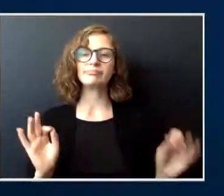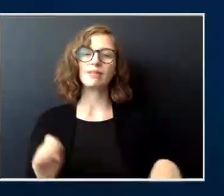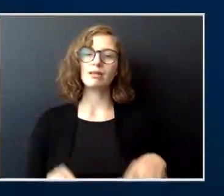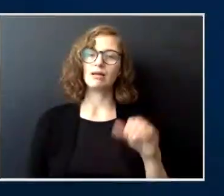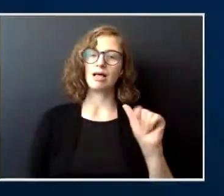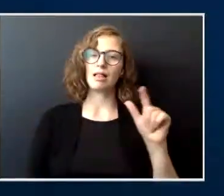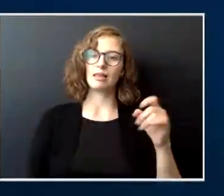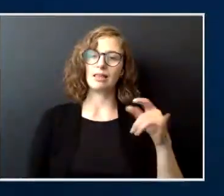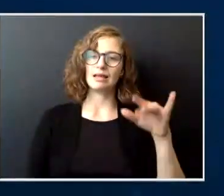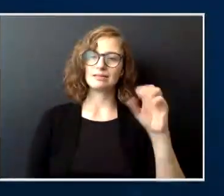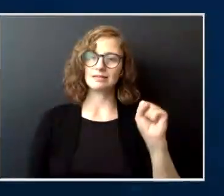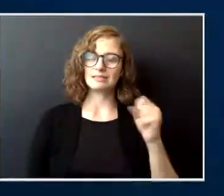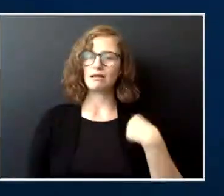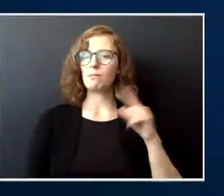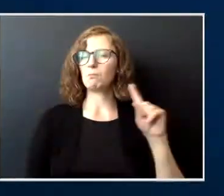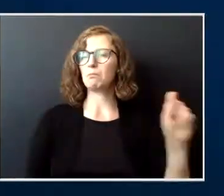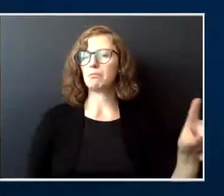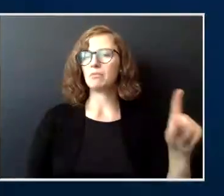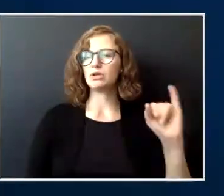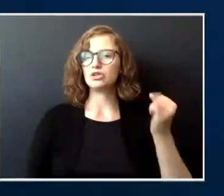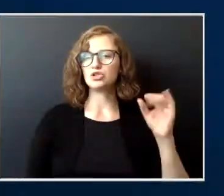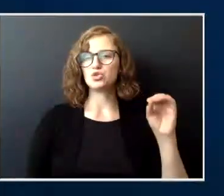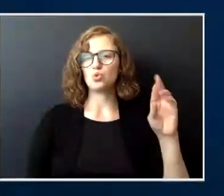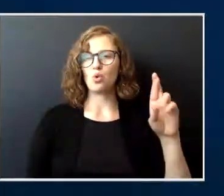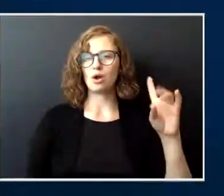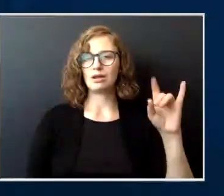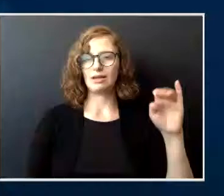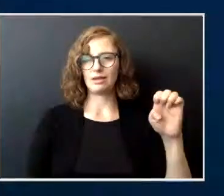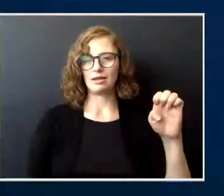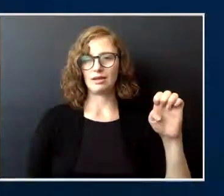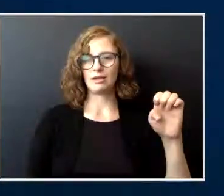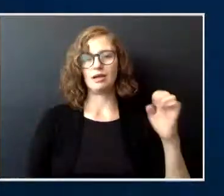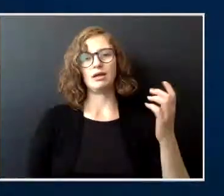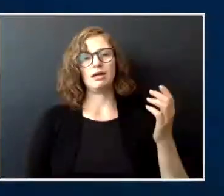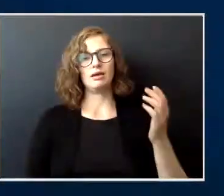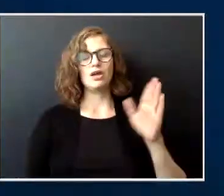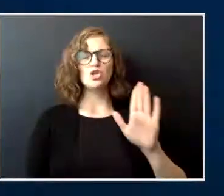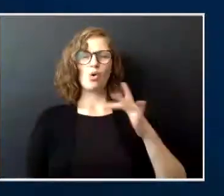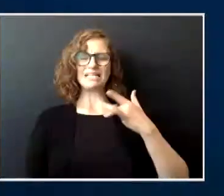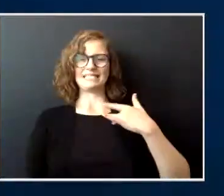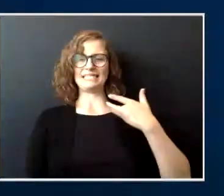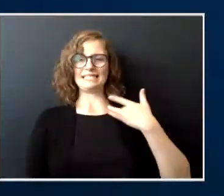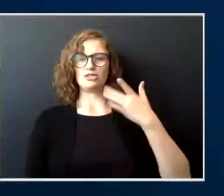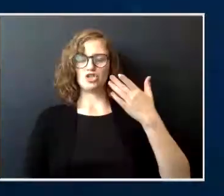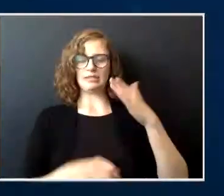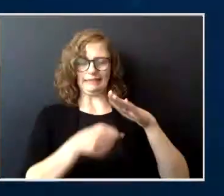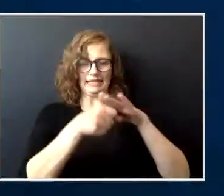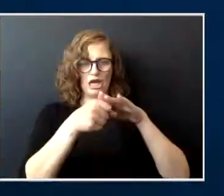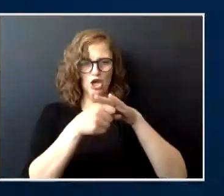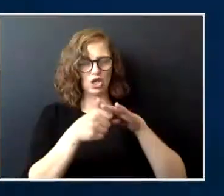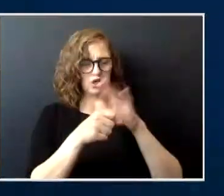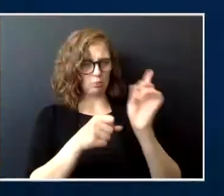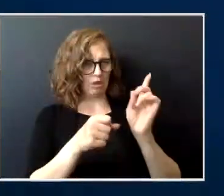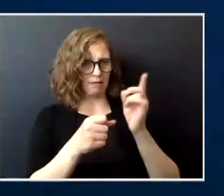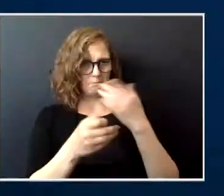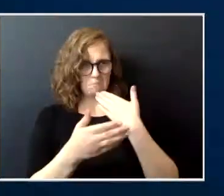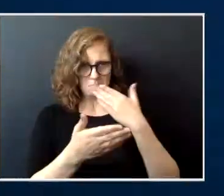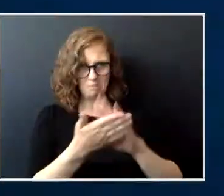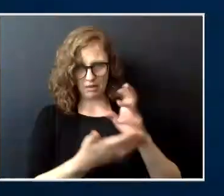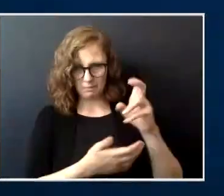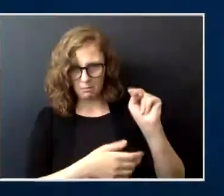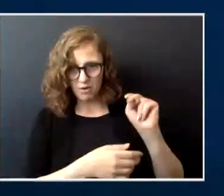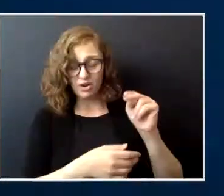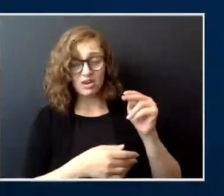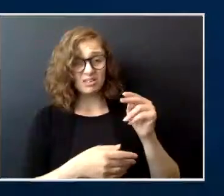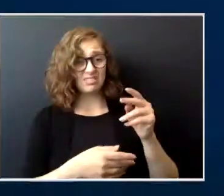Jordy. What is the sensation like in the areas where you were badly burned? Is there any lack of sensation, or is